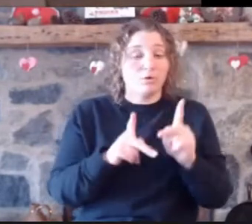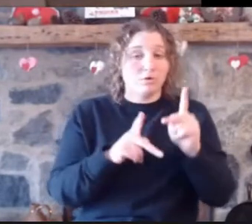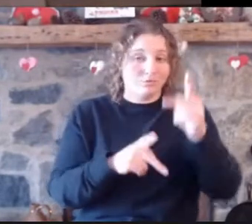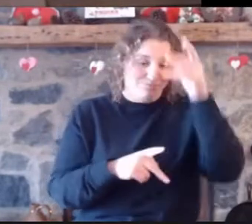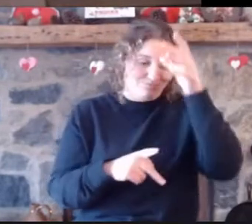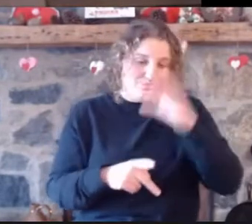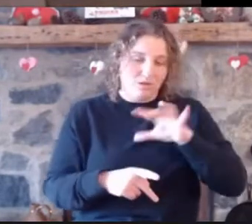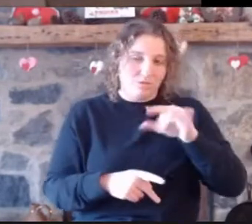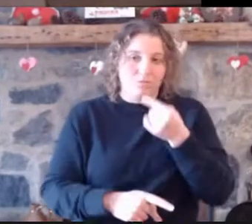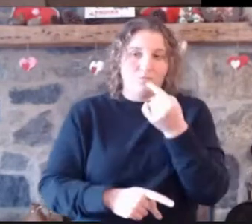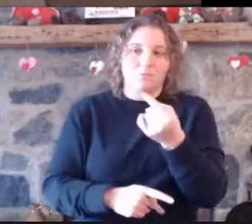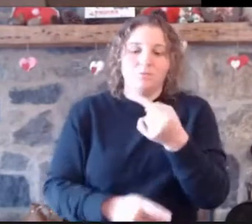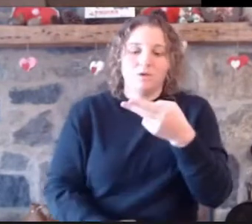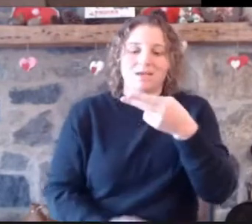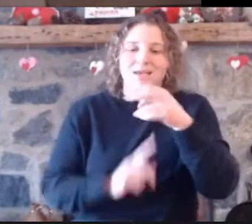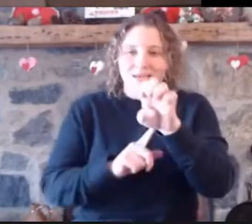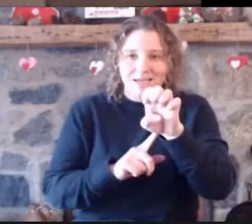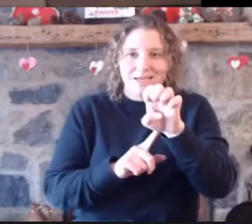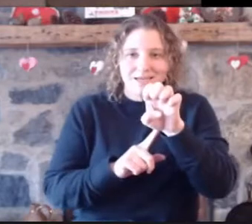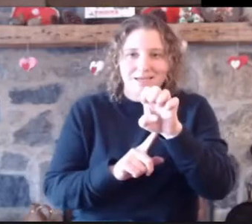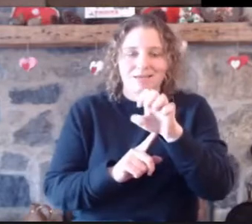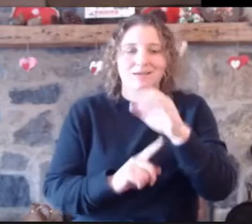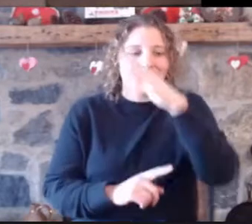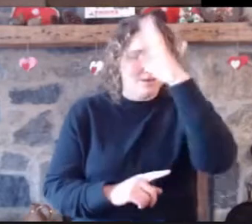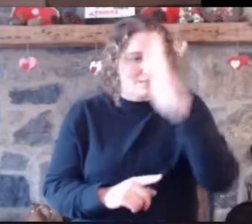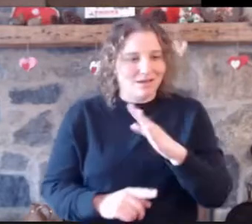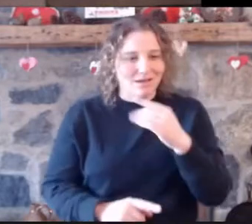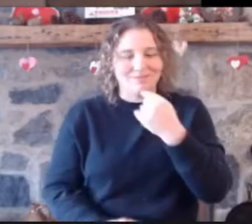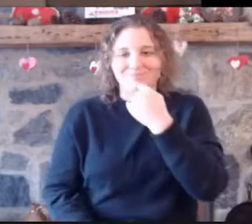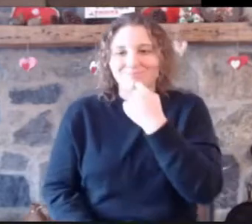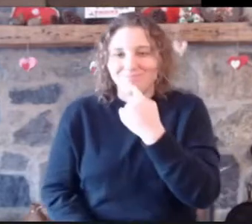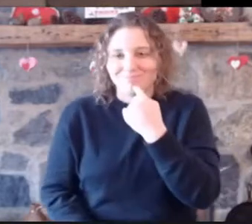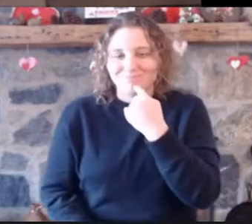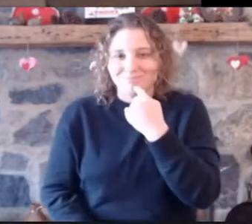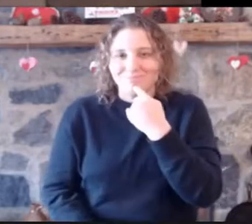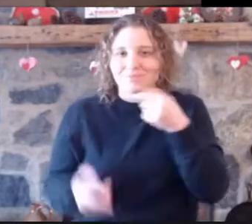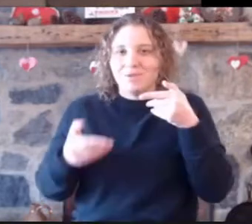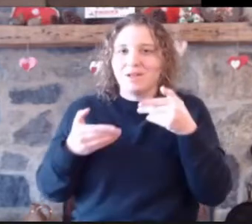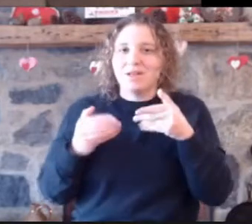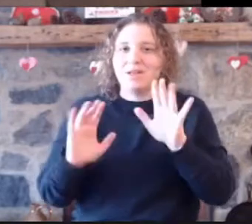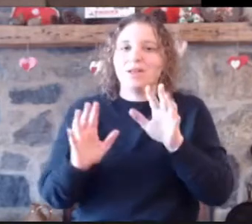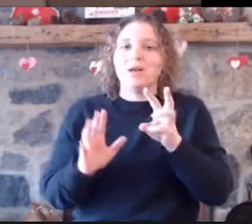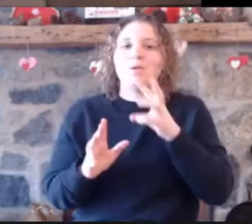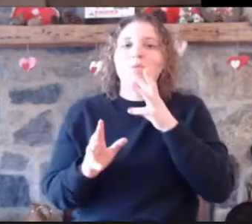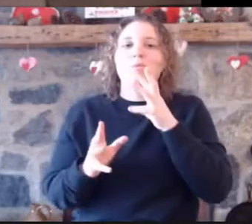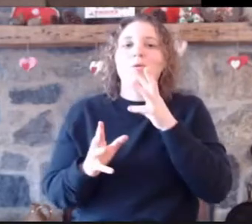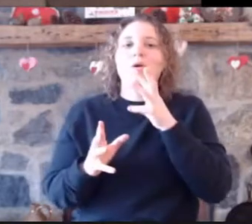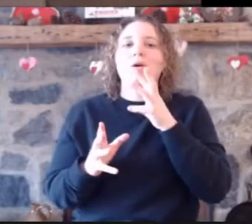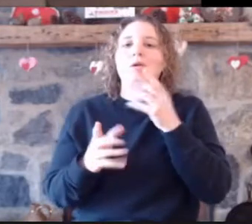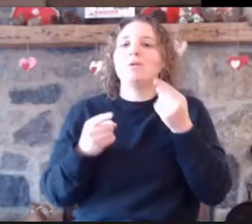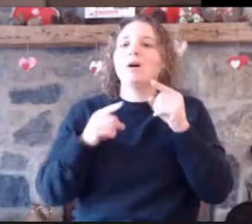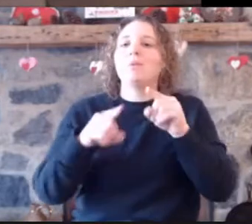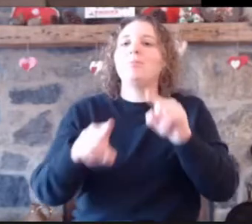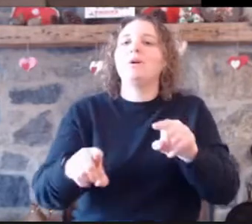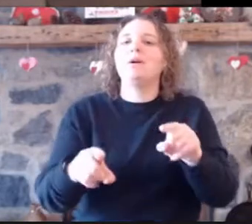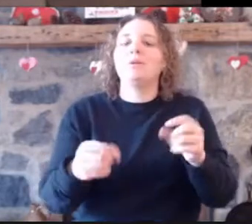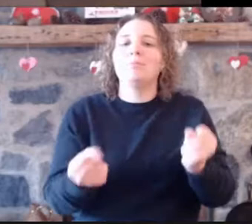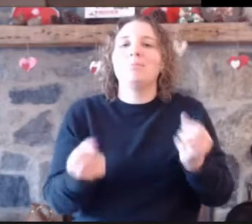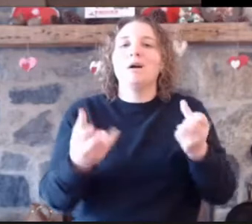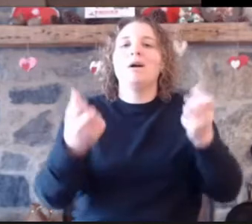he. And God, he said, "Let the waters bring forth," or swarm is the idea,